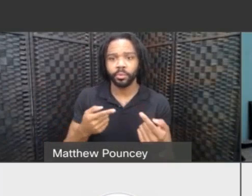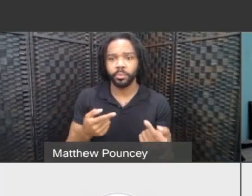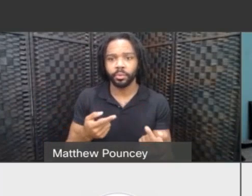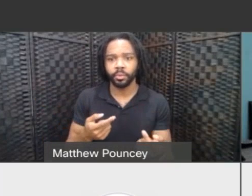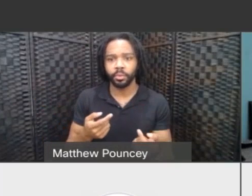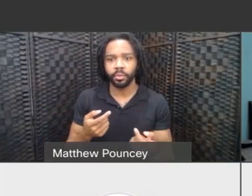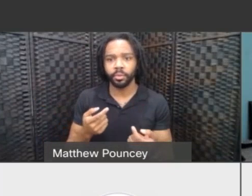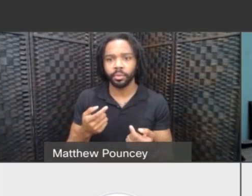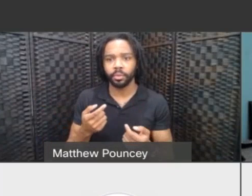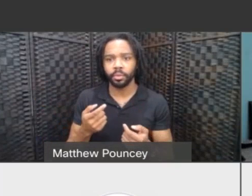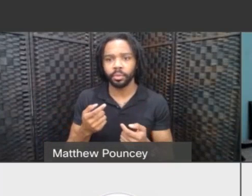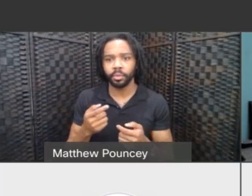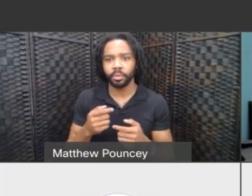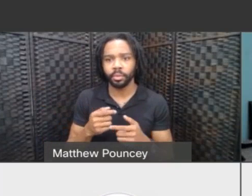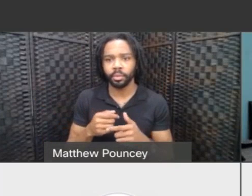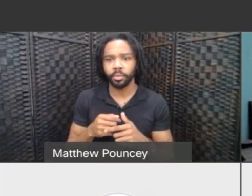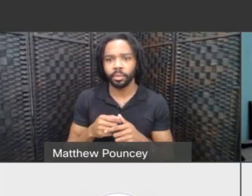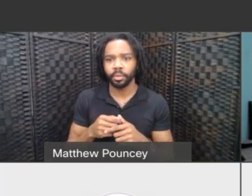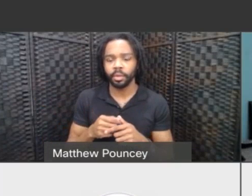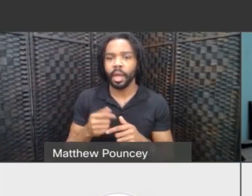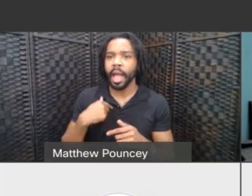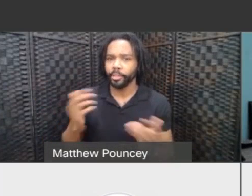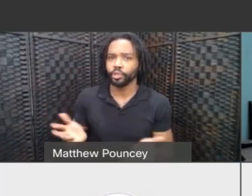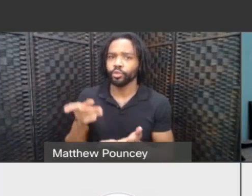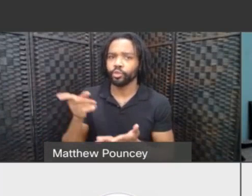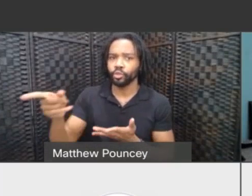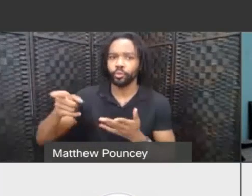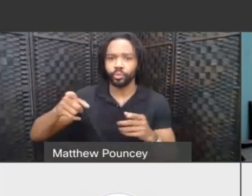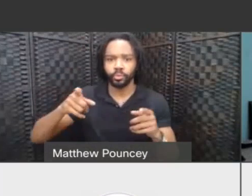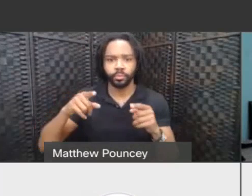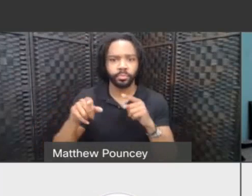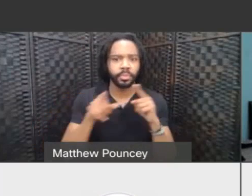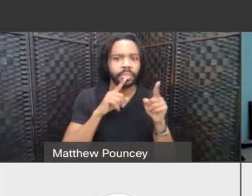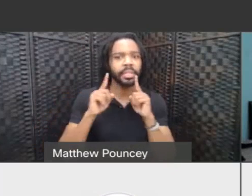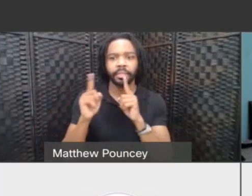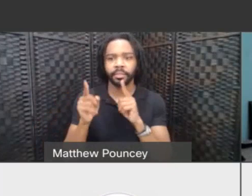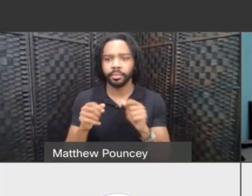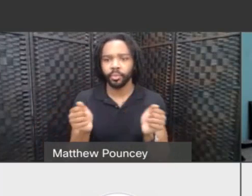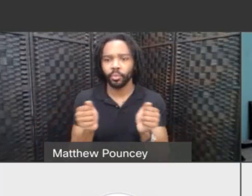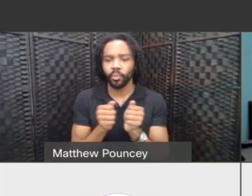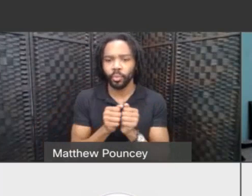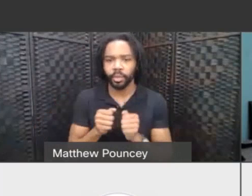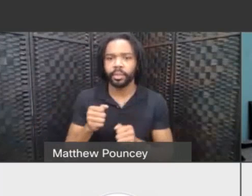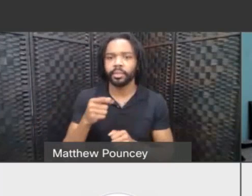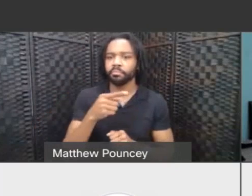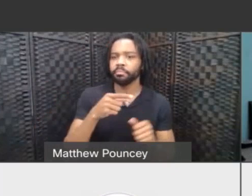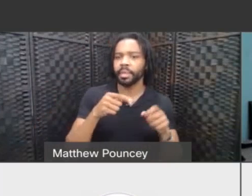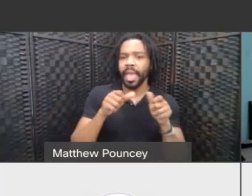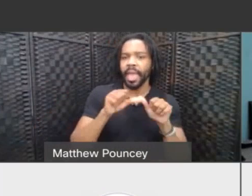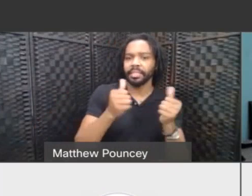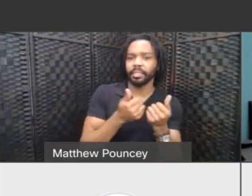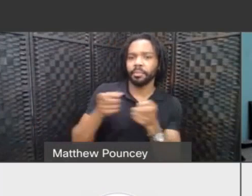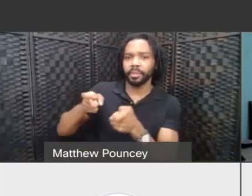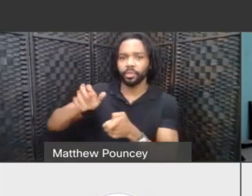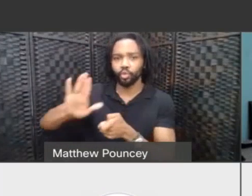of care, then I would encourage you to have a conversation, a collaborative conversation with the agency that manages your setting